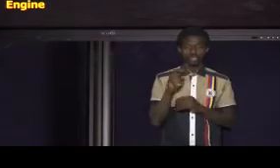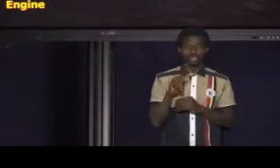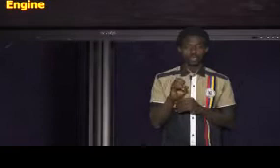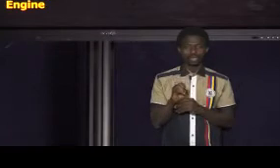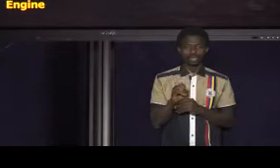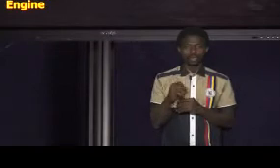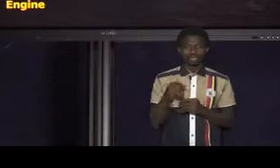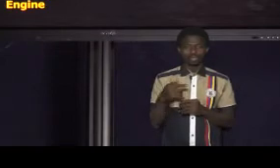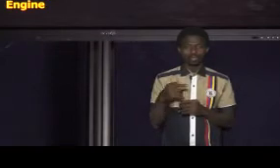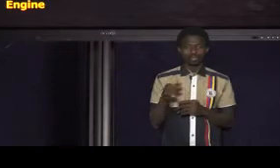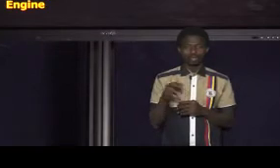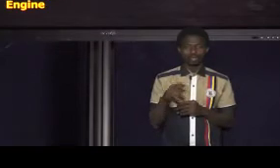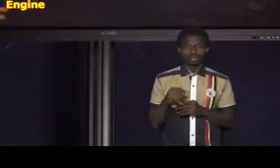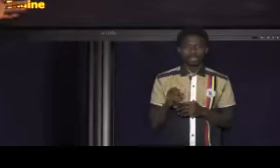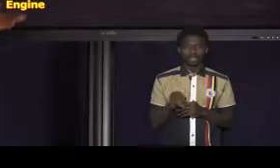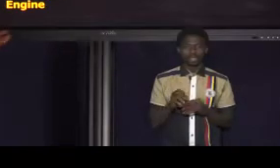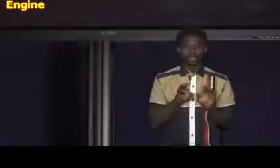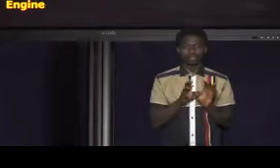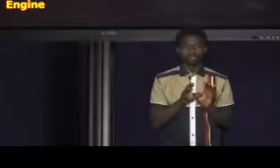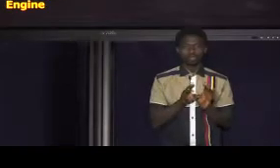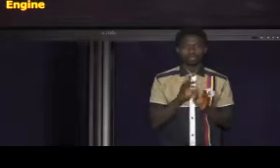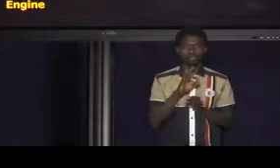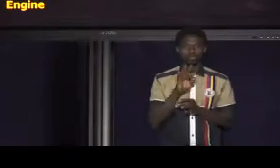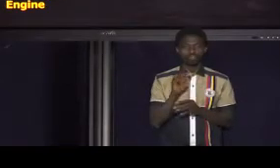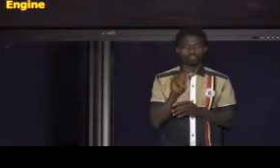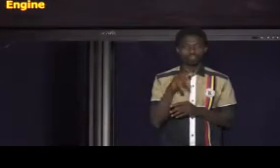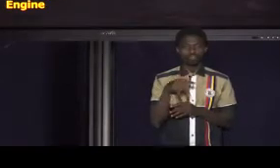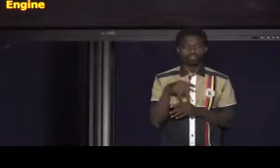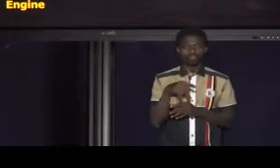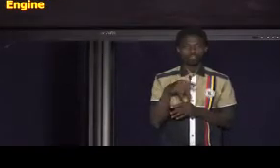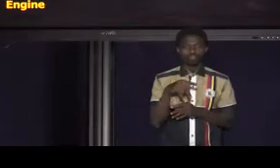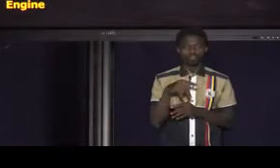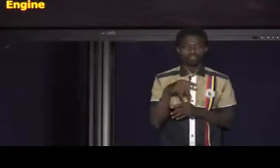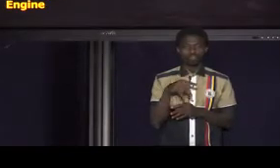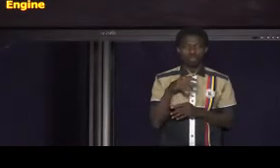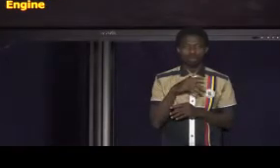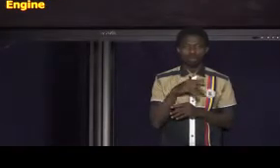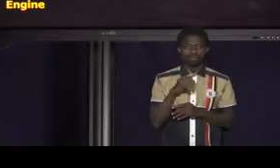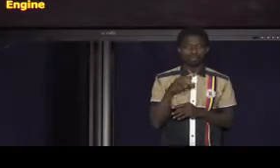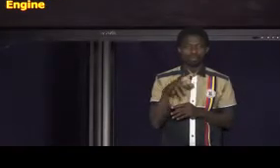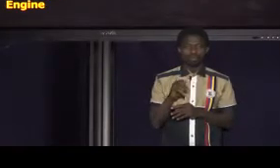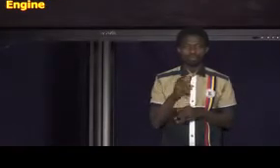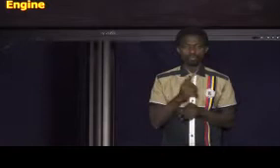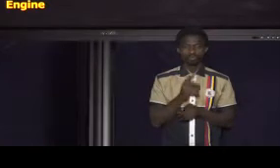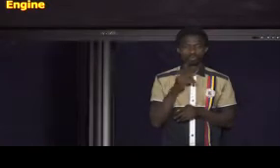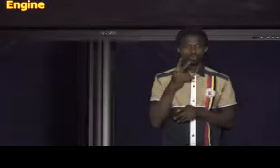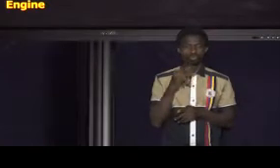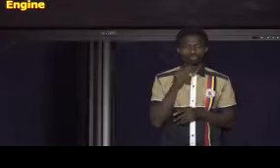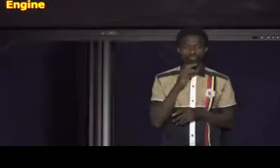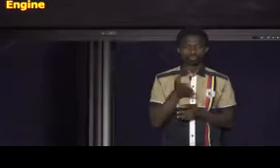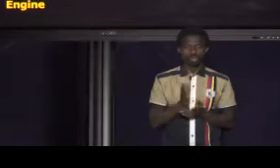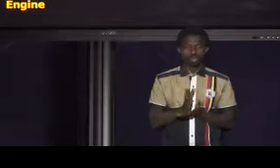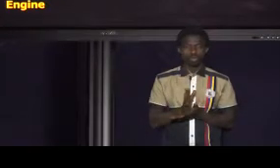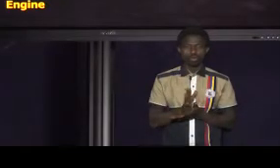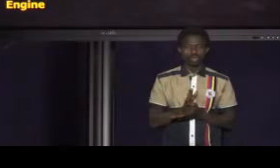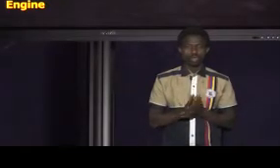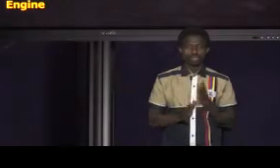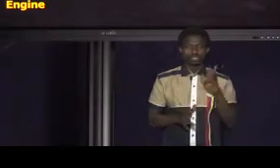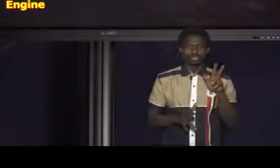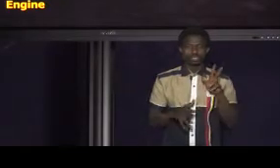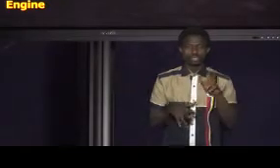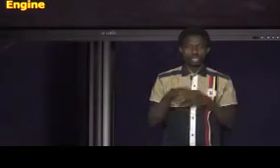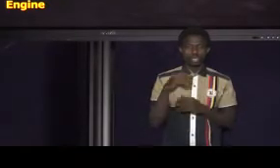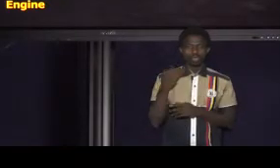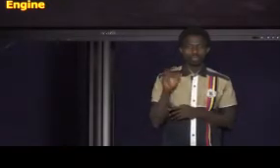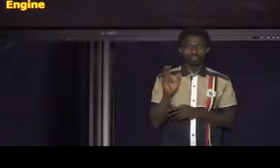doors, flagpoles, engine, and all that. Just two, you are very correct. 3 out